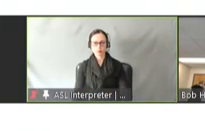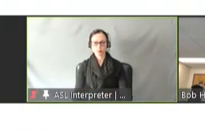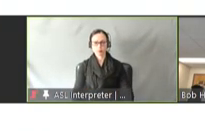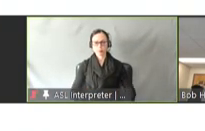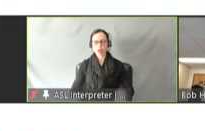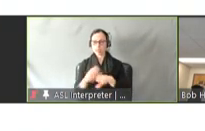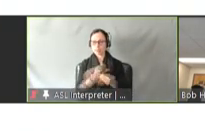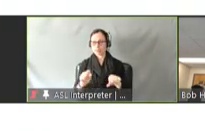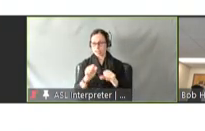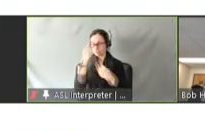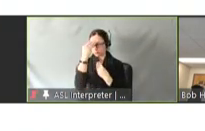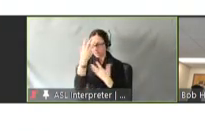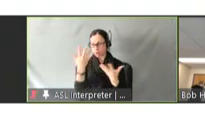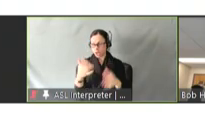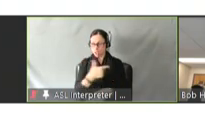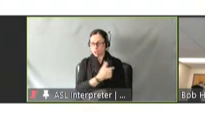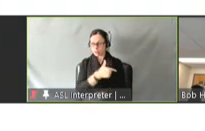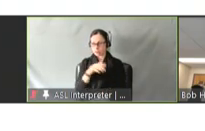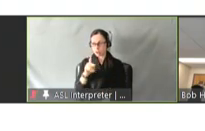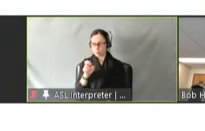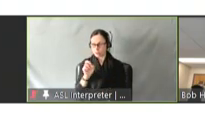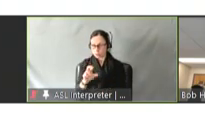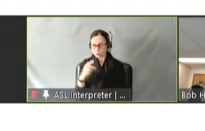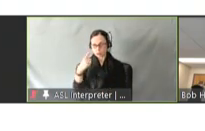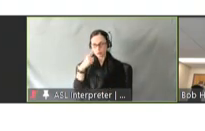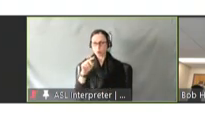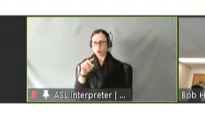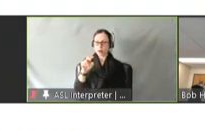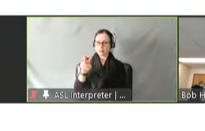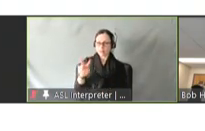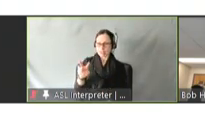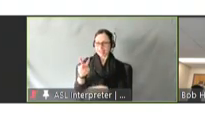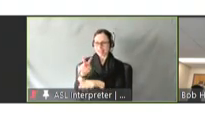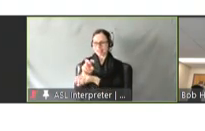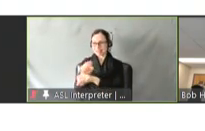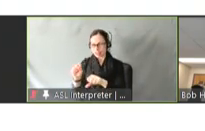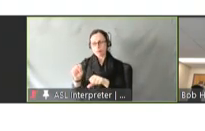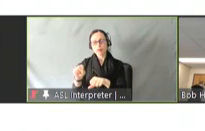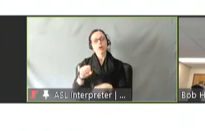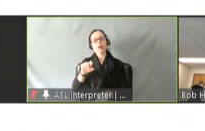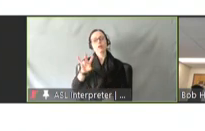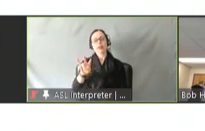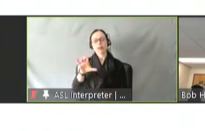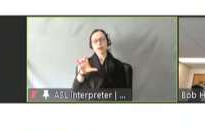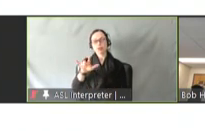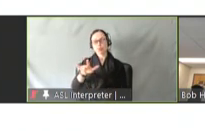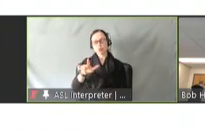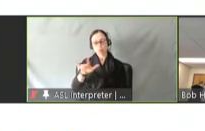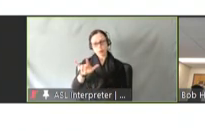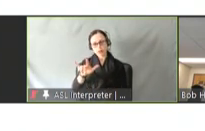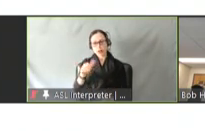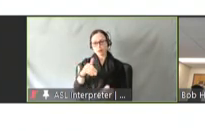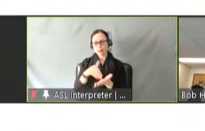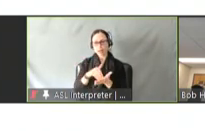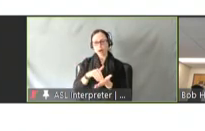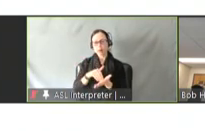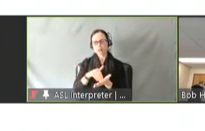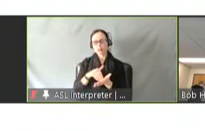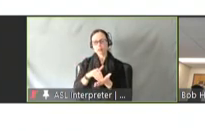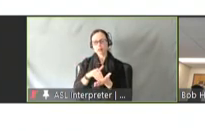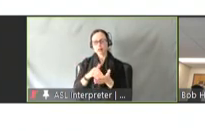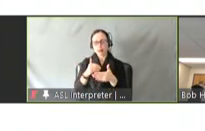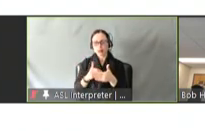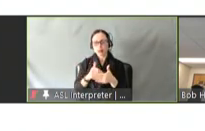Safety data after booster doses in VSAFE. There were 725,000, almost 726,000